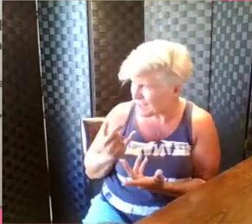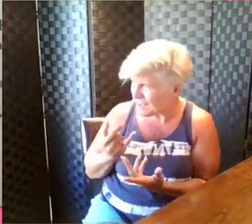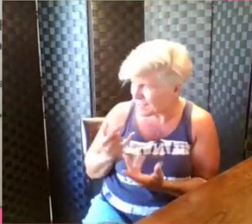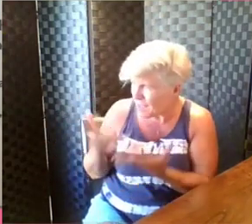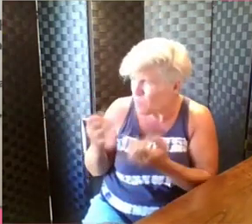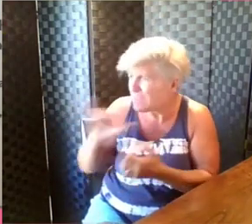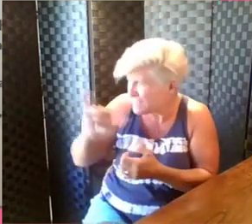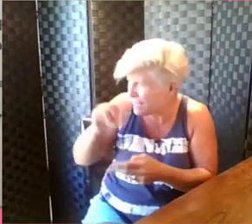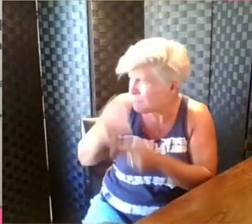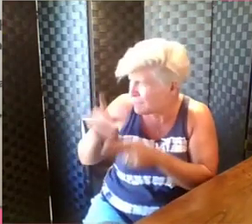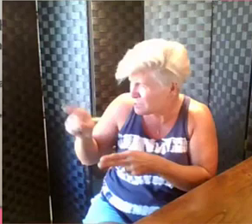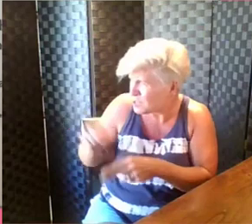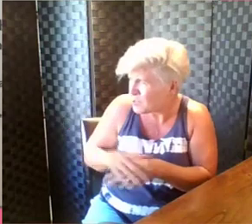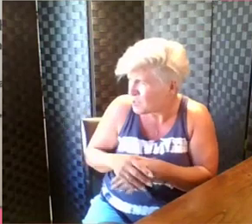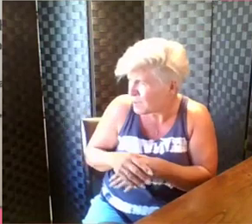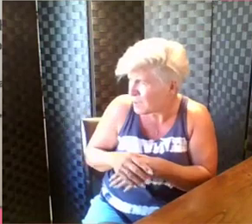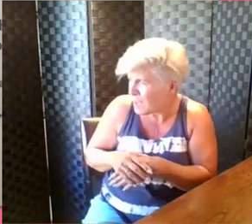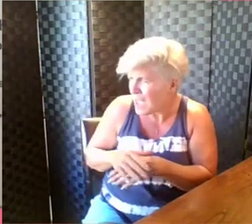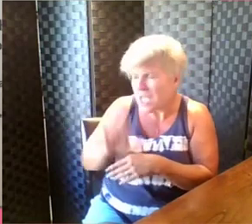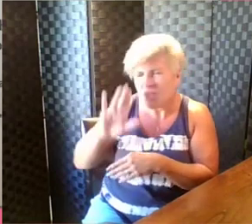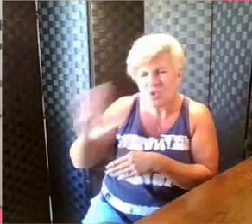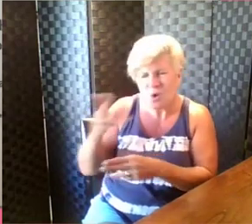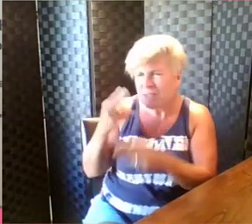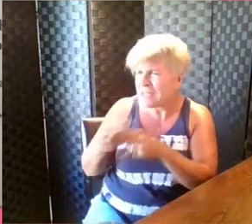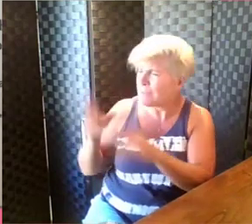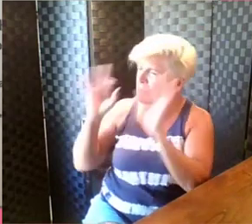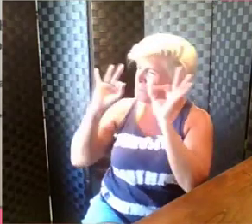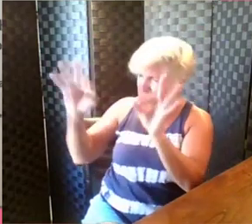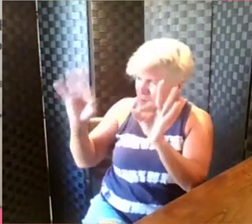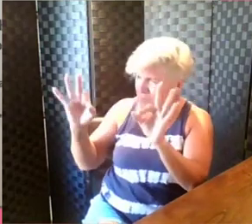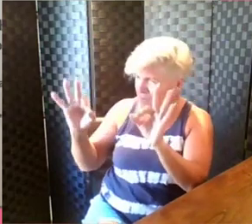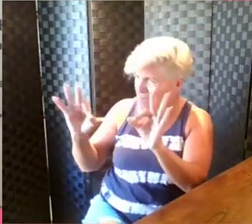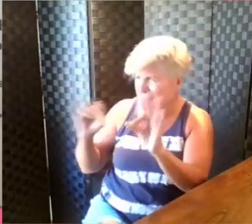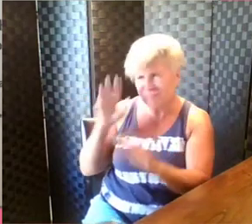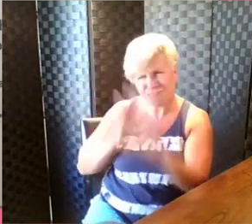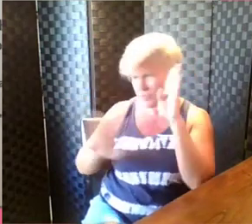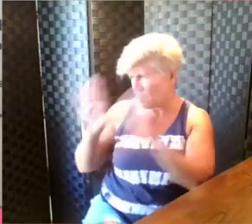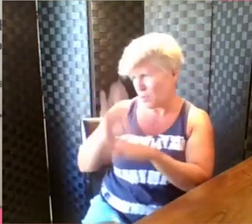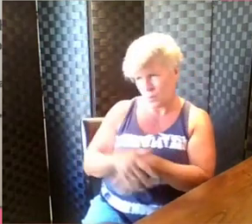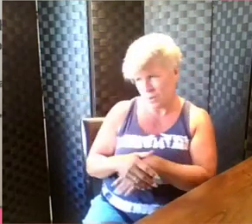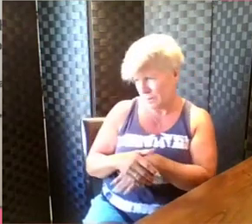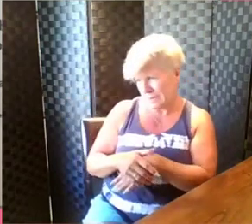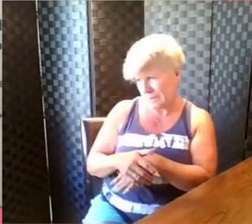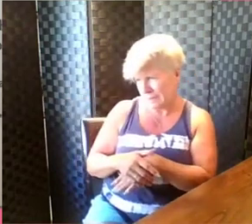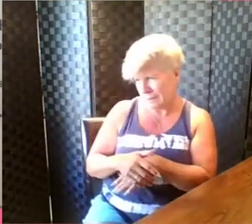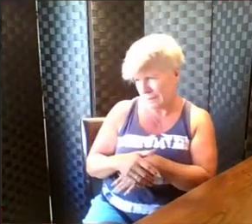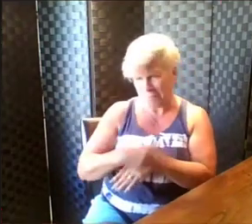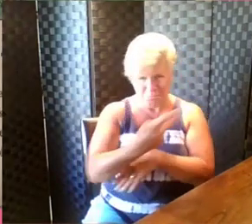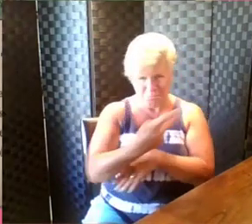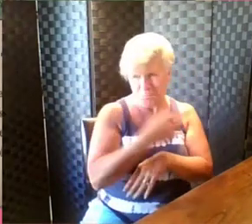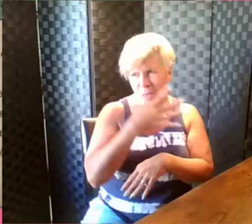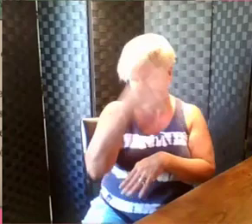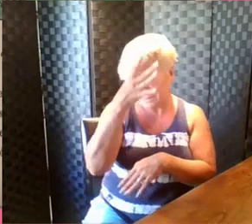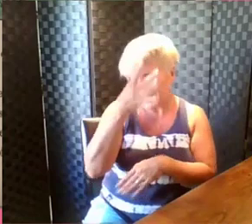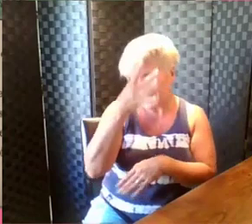mother. After all, it's absolutely perfect, said her father.